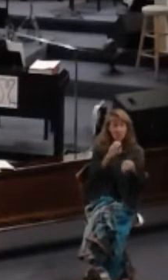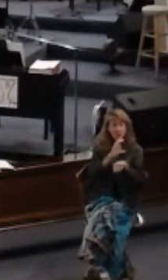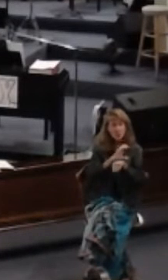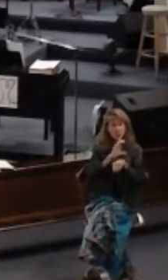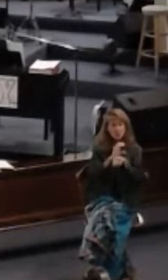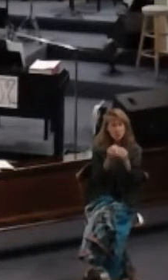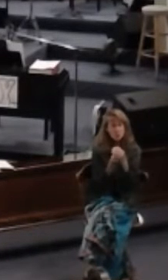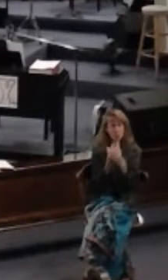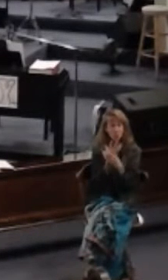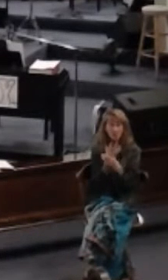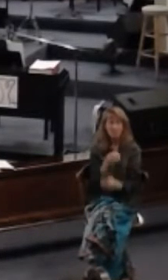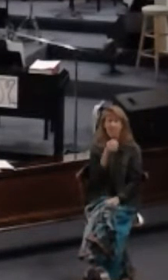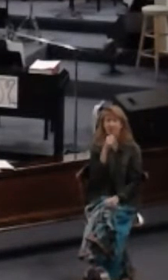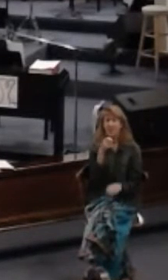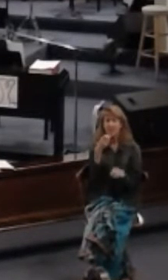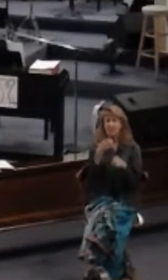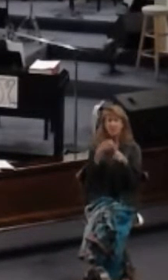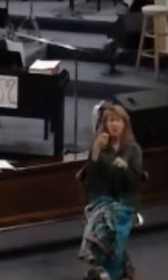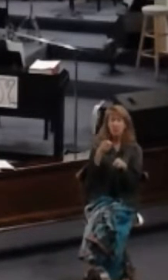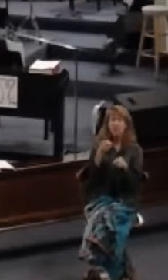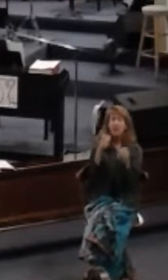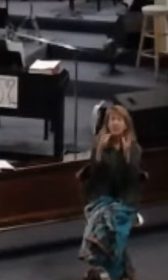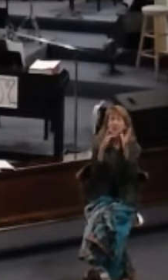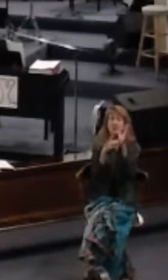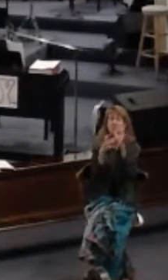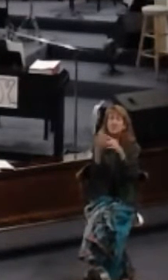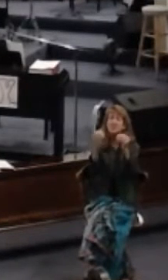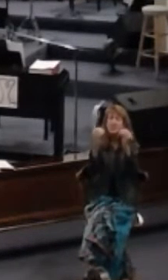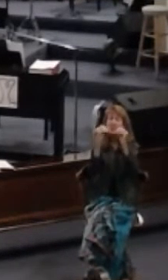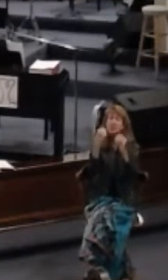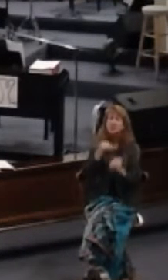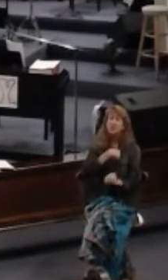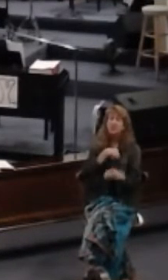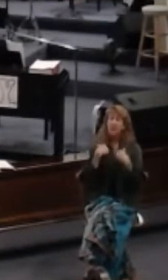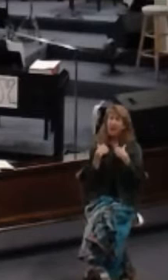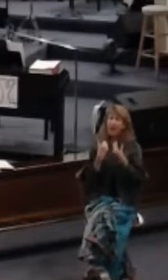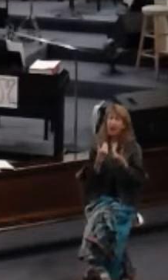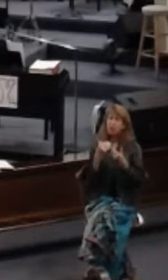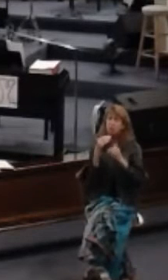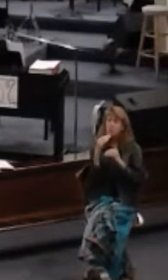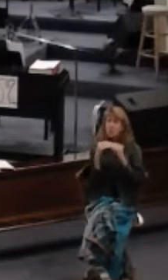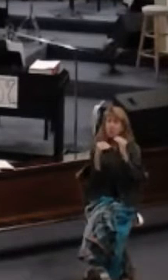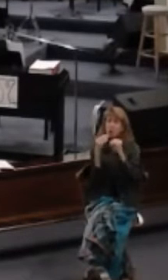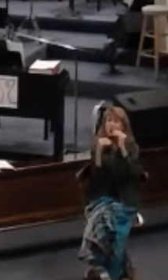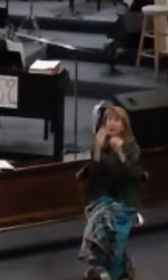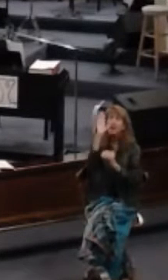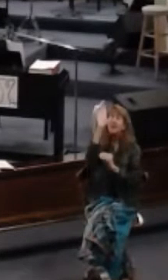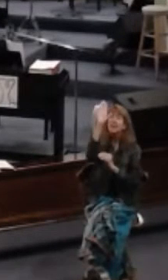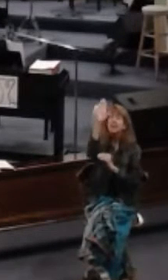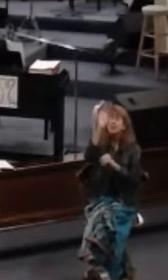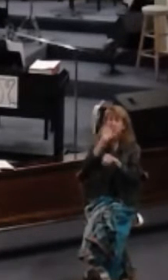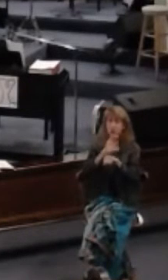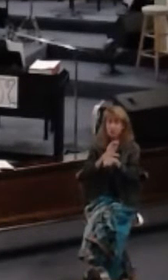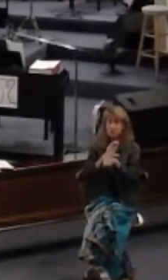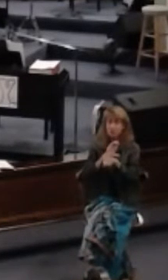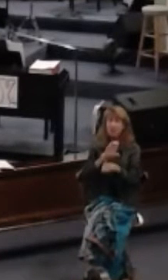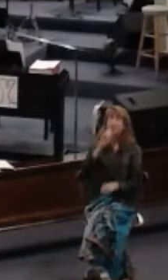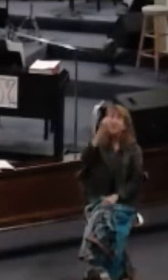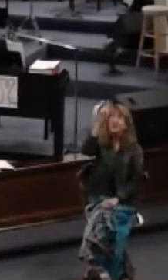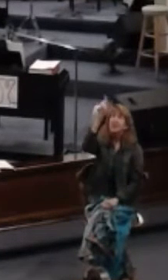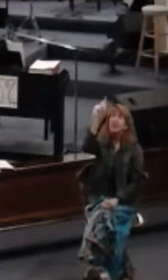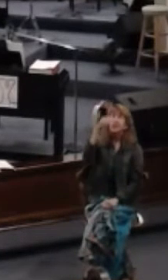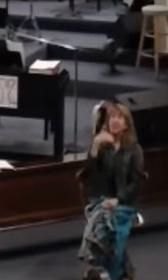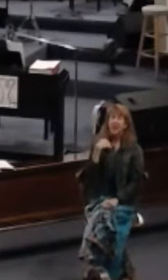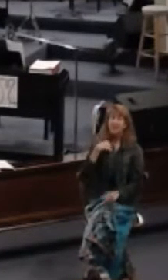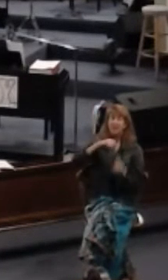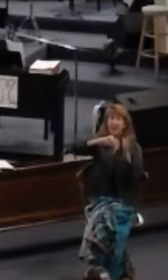difficult. Jesus teaches us how to build his church, and Jesus has a key for